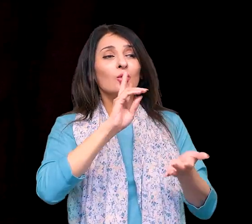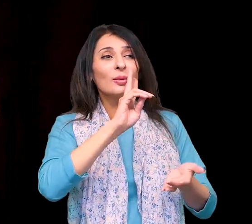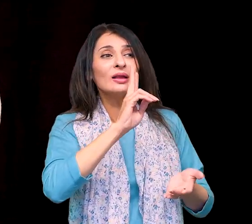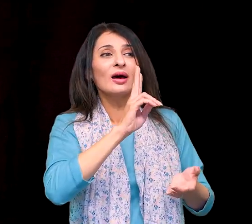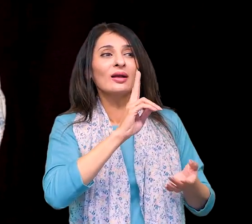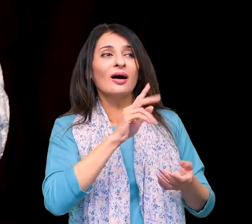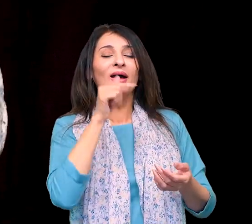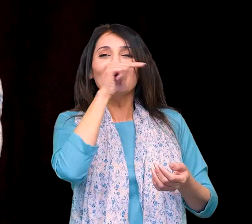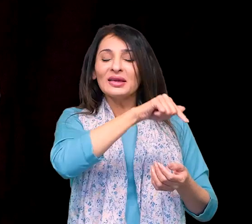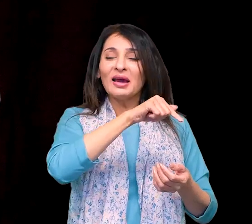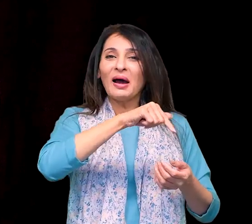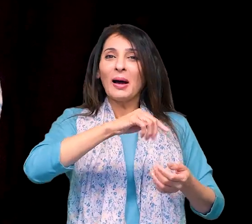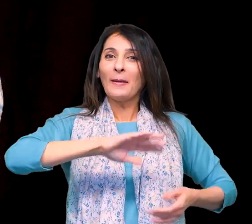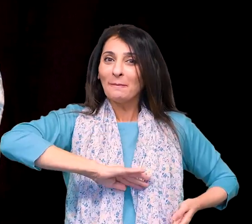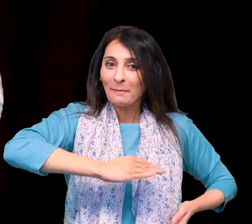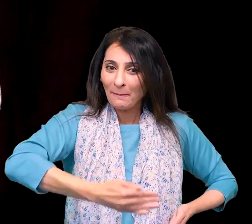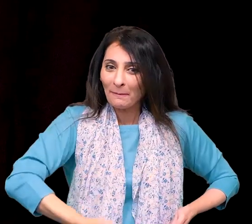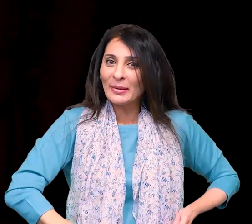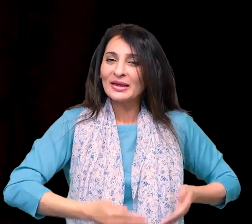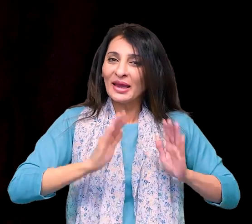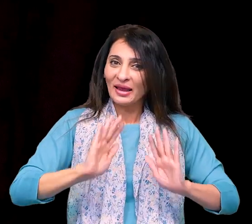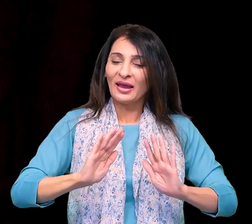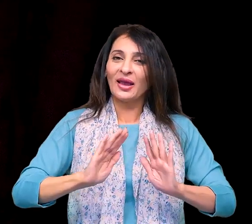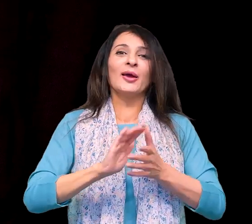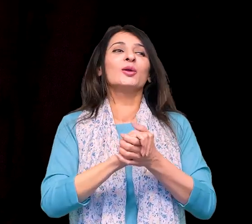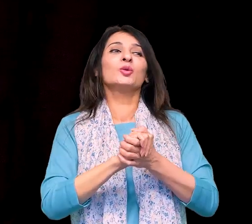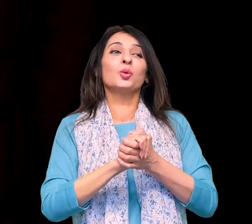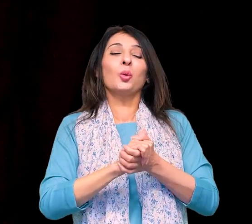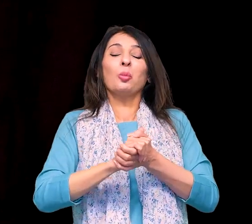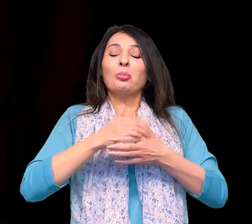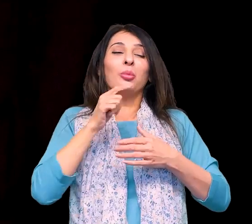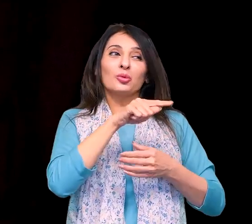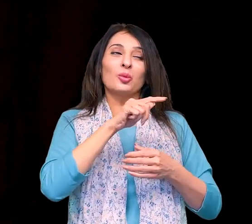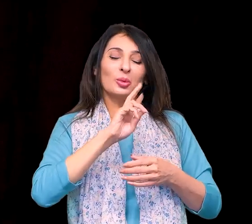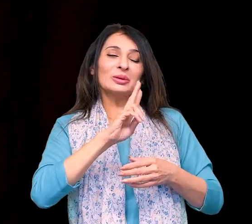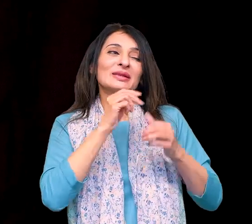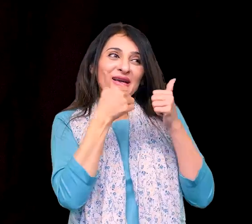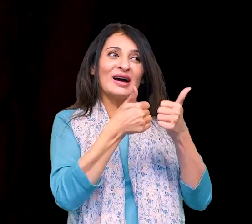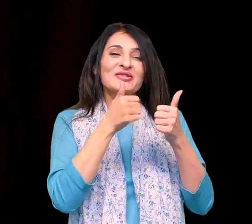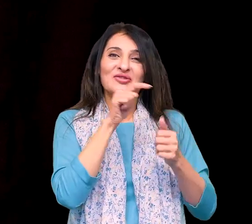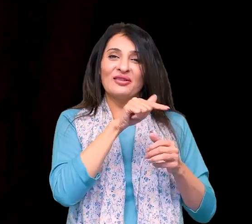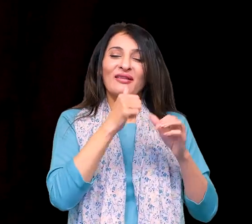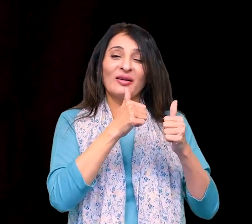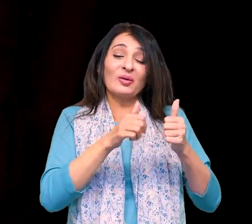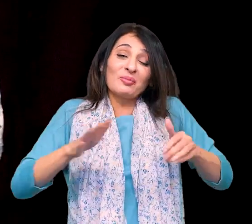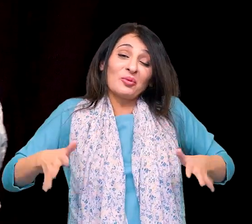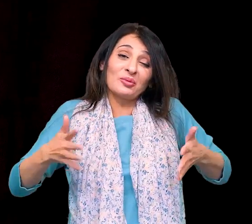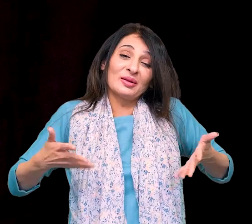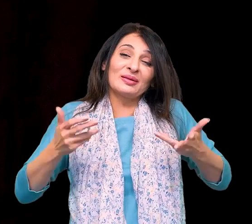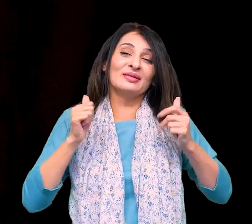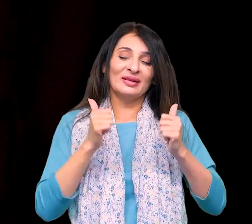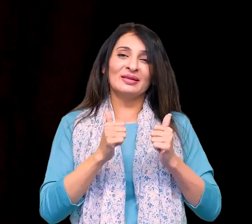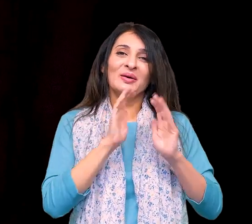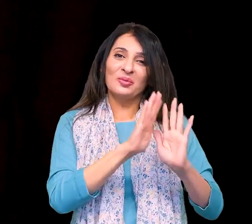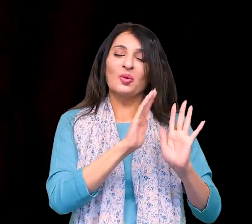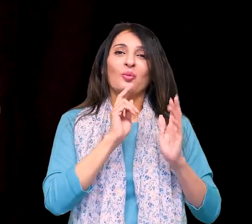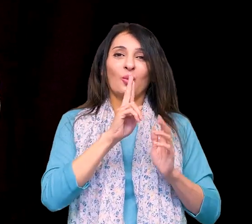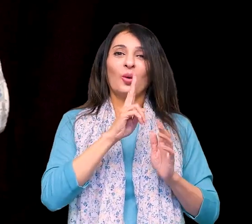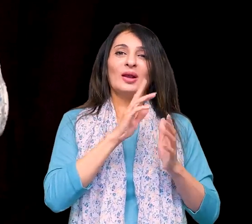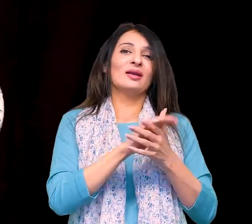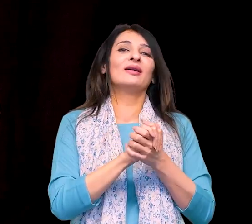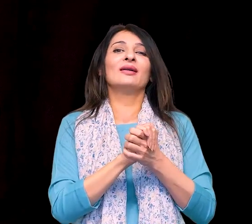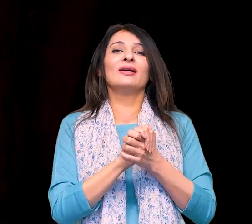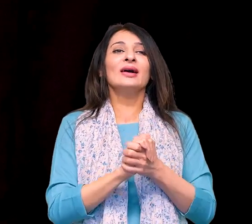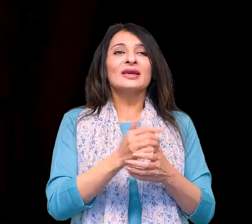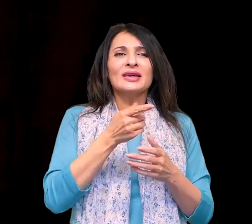I think while I was still pregnant, 2 ammis reached out to me and they're like, your pregnancy gave us the courage we needed to get pregnant. So I